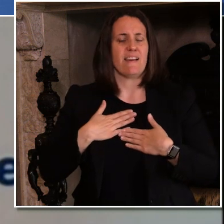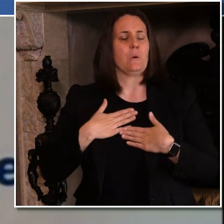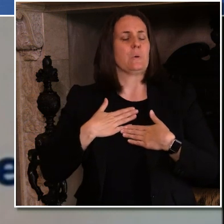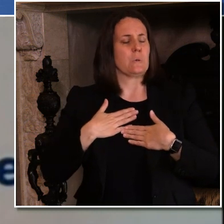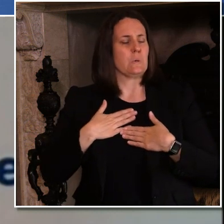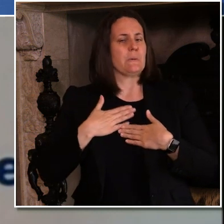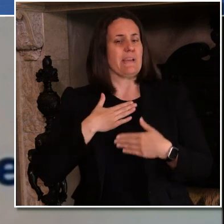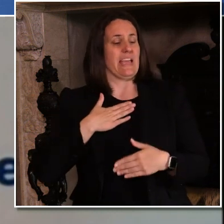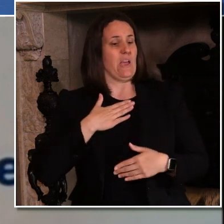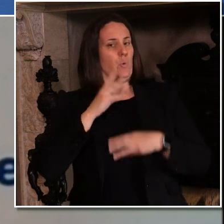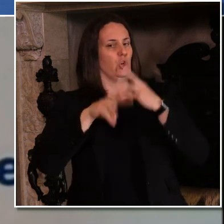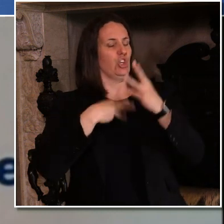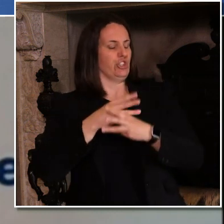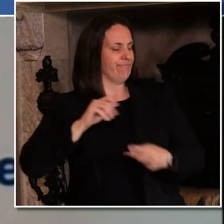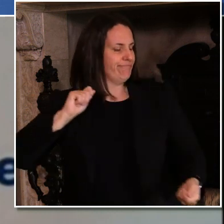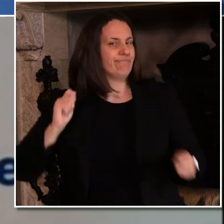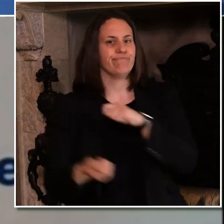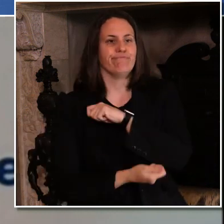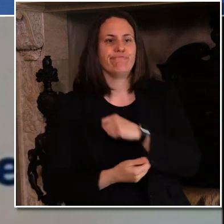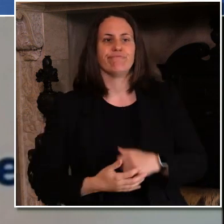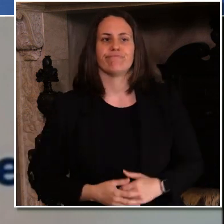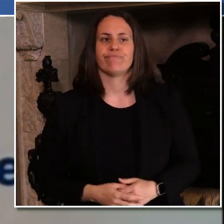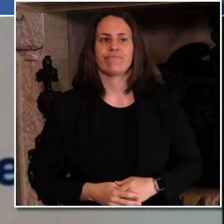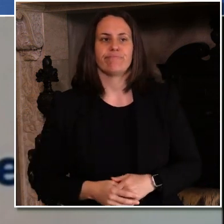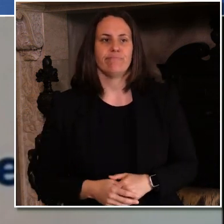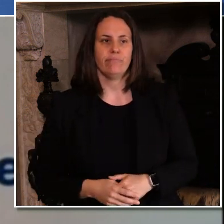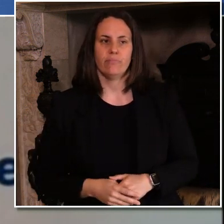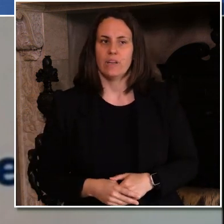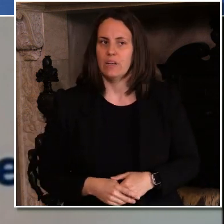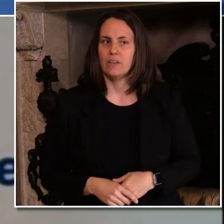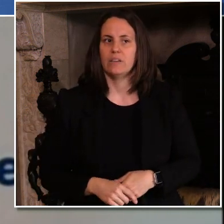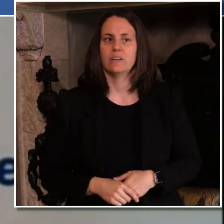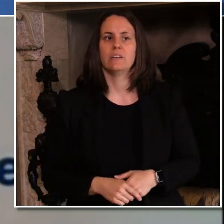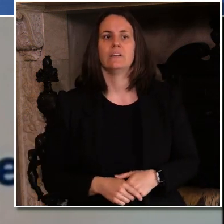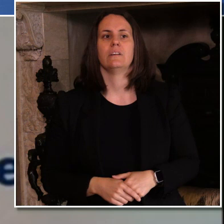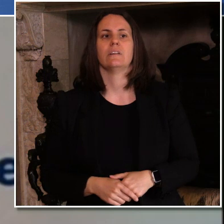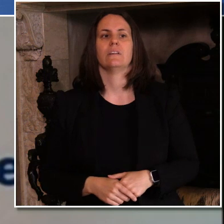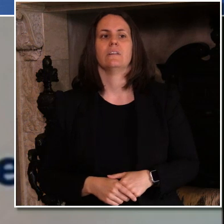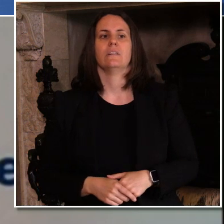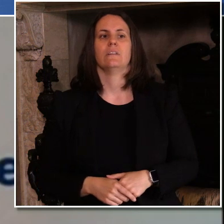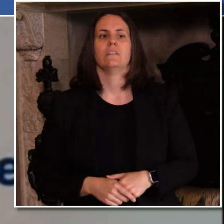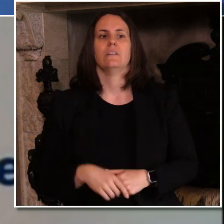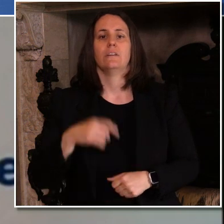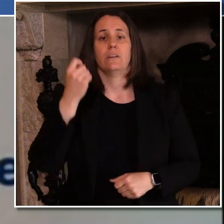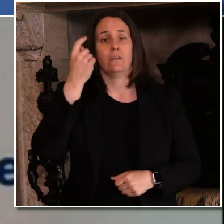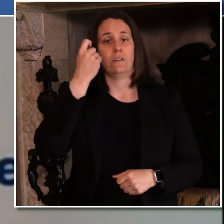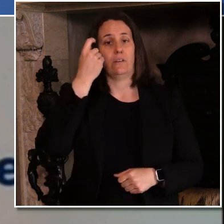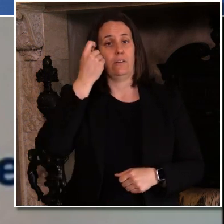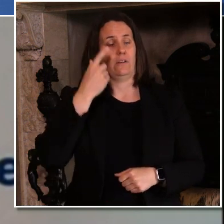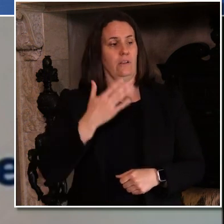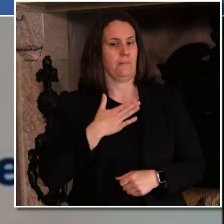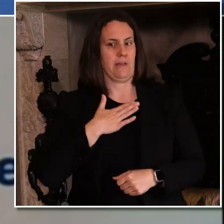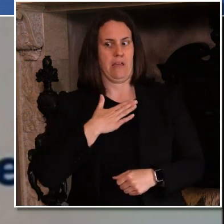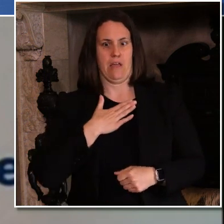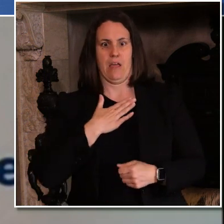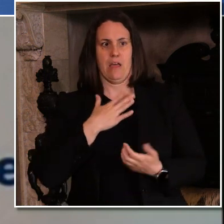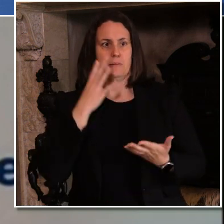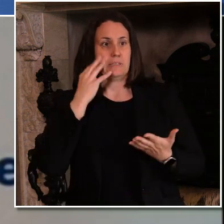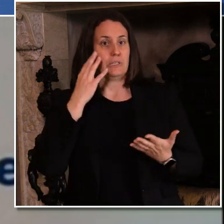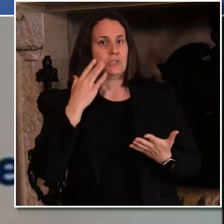is very contagious, and it is so much more isolating being in the hospital. So we need to stay home to help stop the